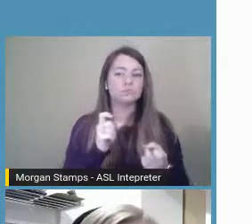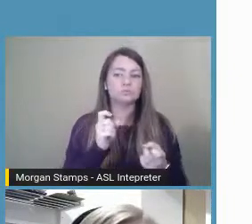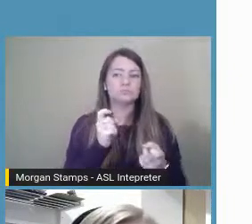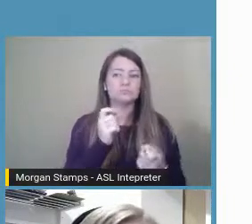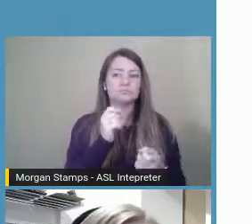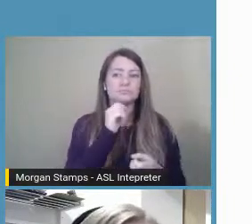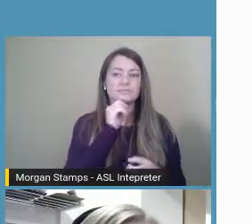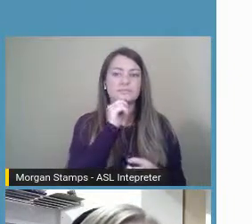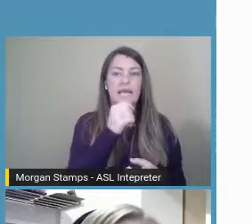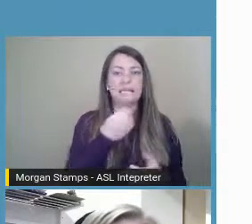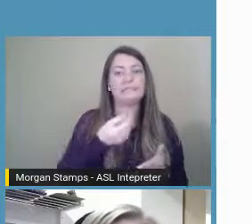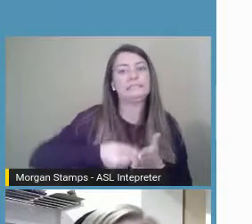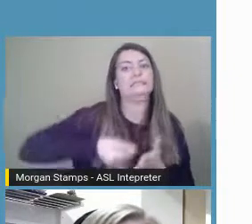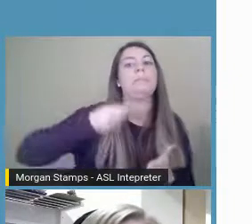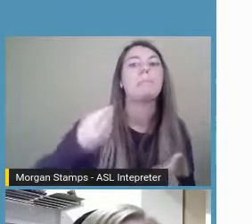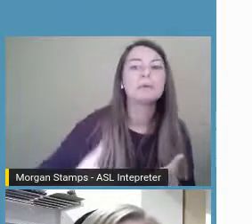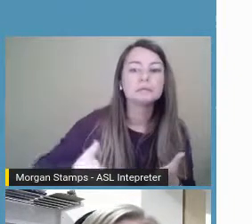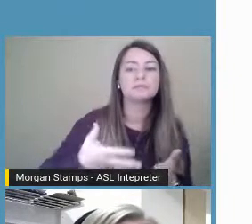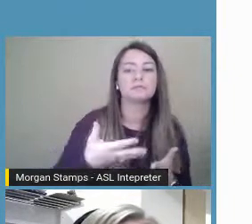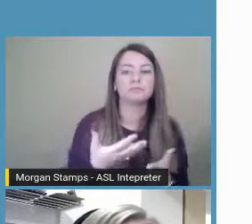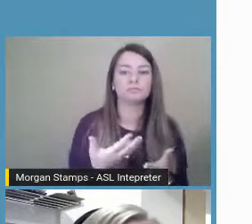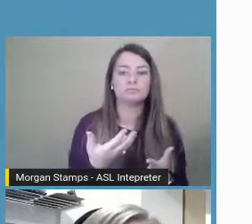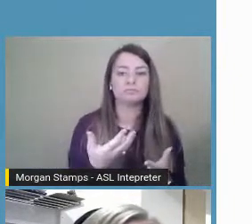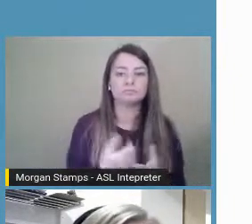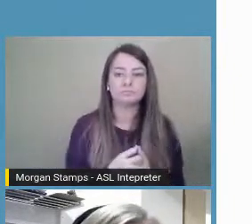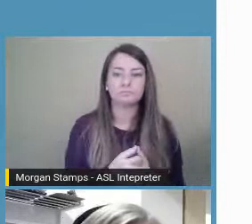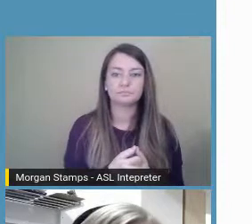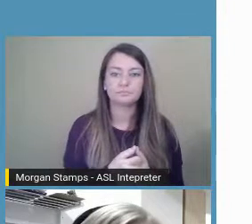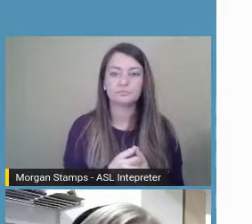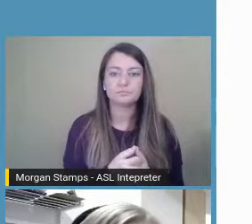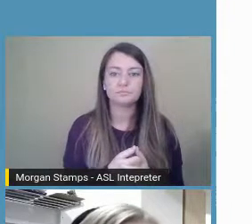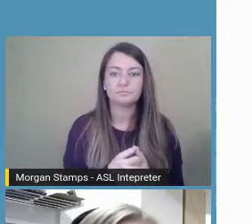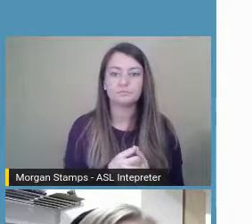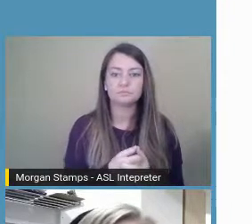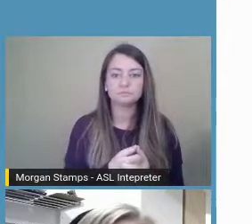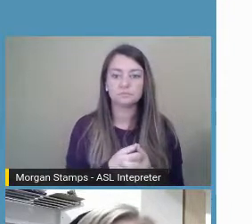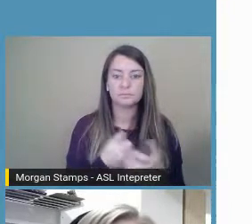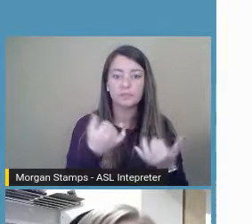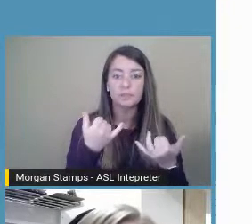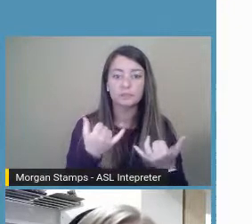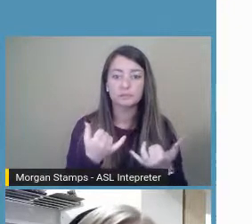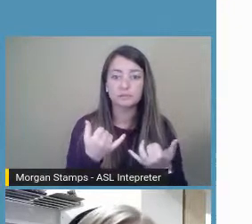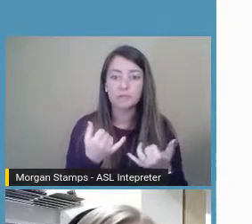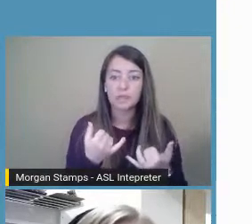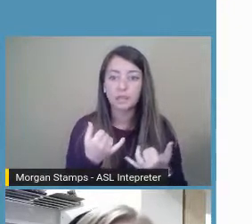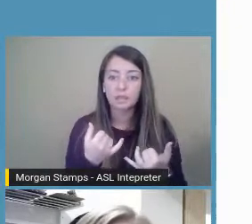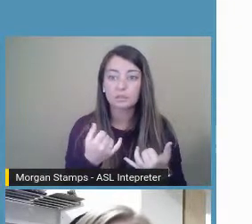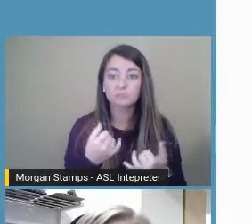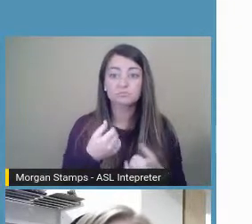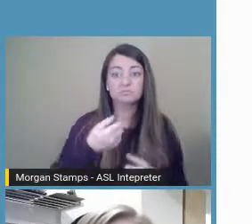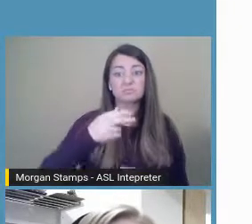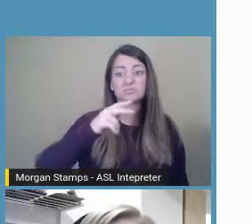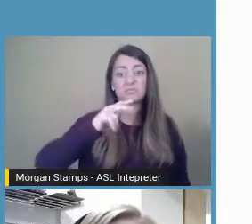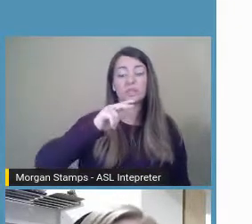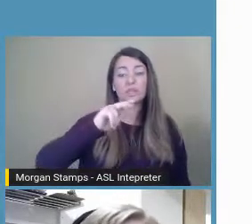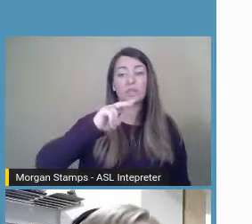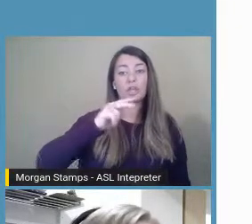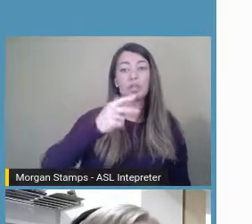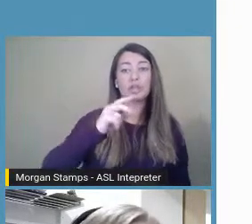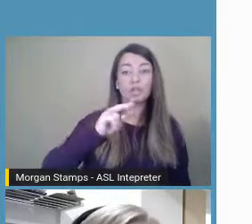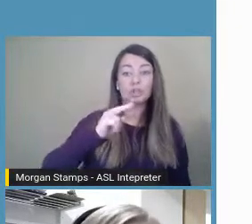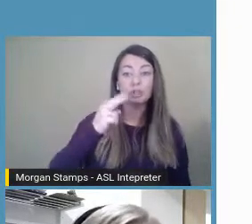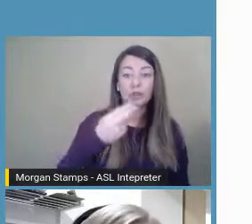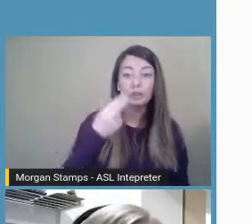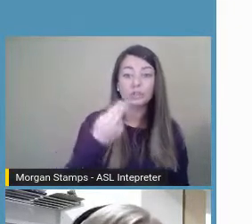of our community partners, for folks to make their own cocktails at home. As luck would have it, one of the exhibition artists had